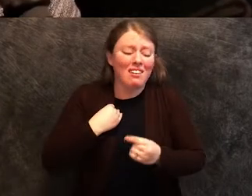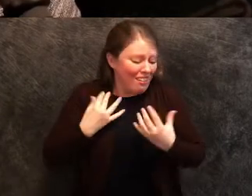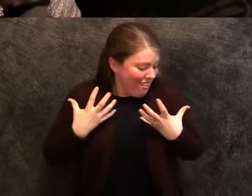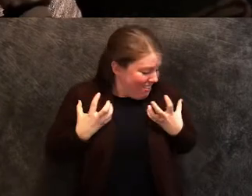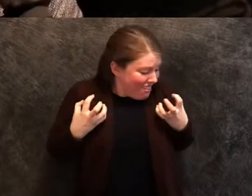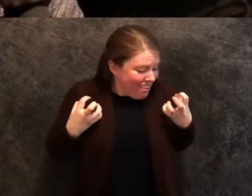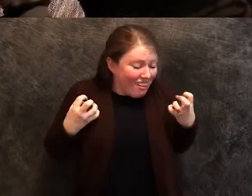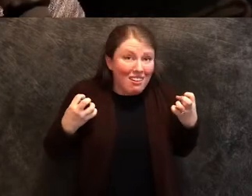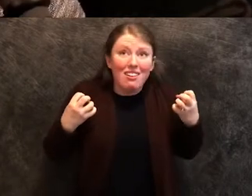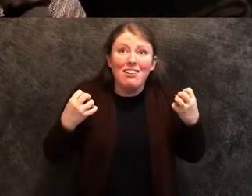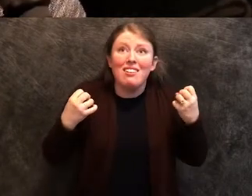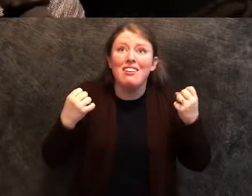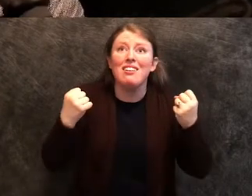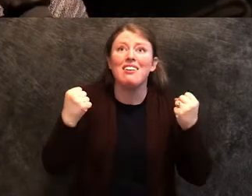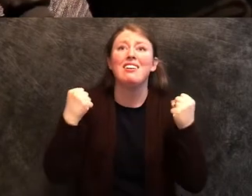other,